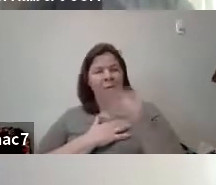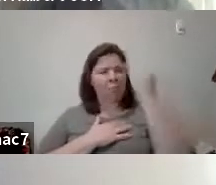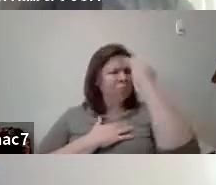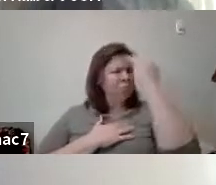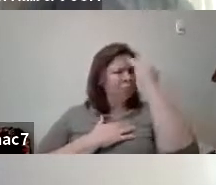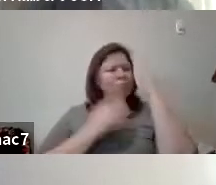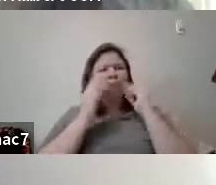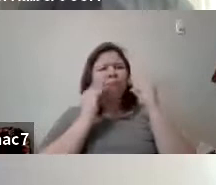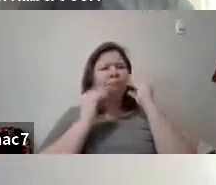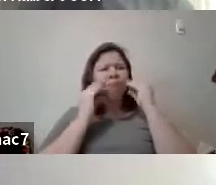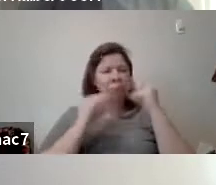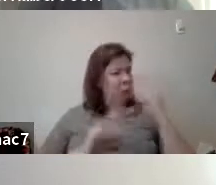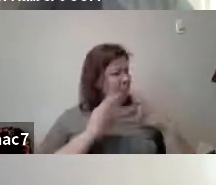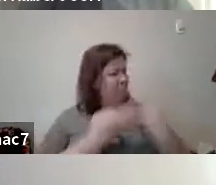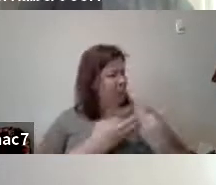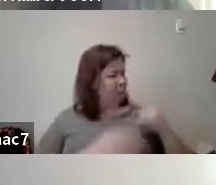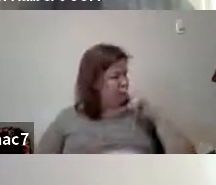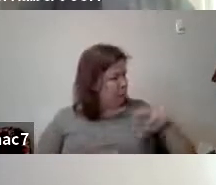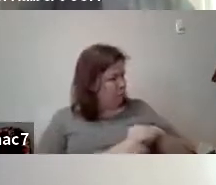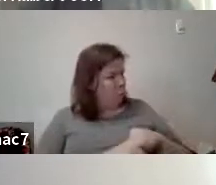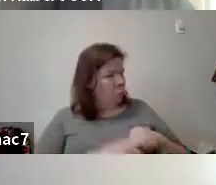looking at all my family, all my kids are involved.